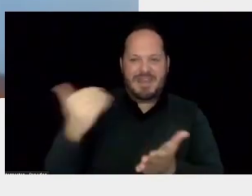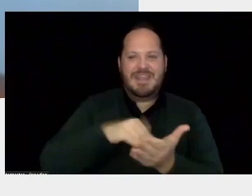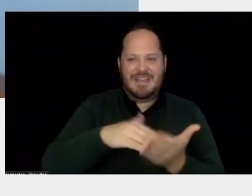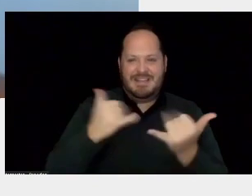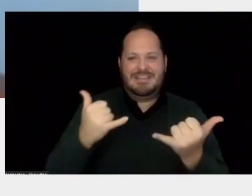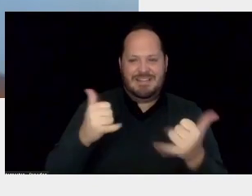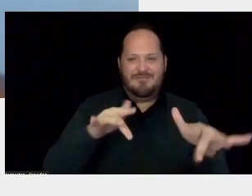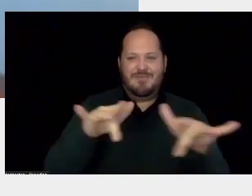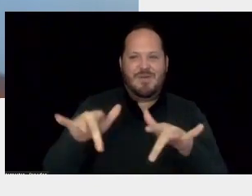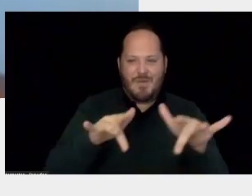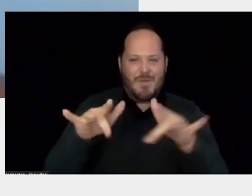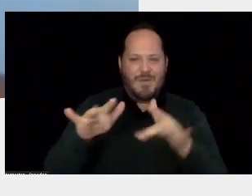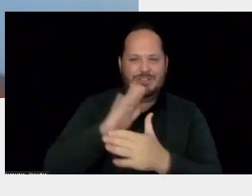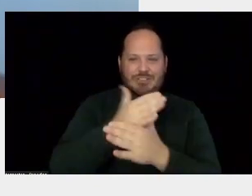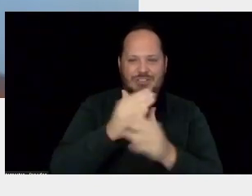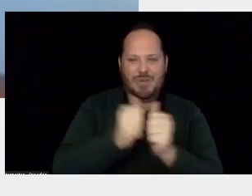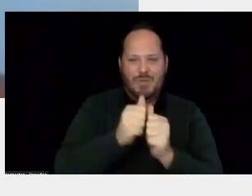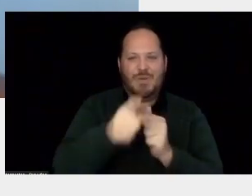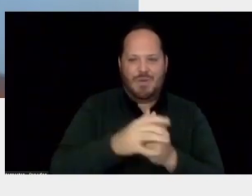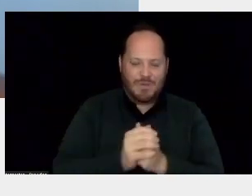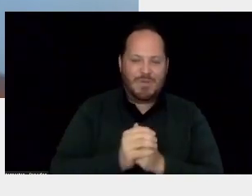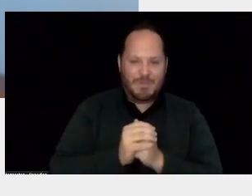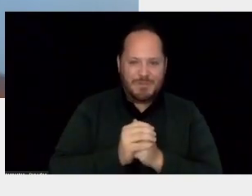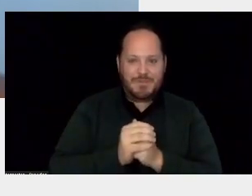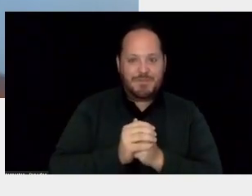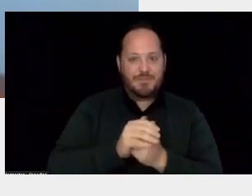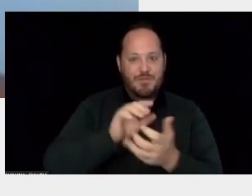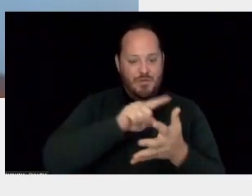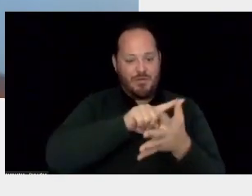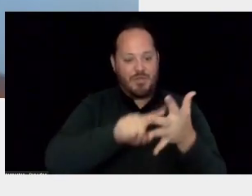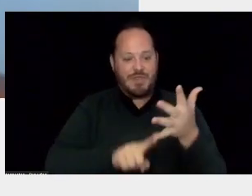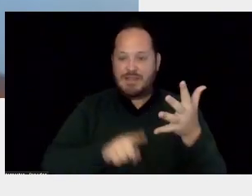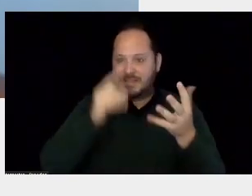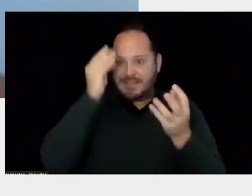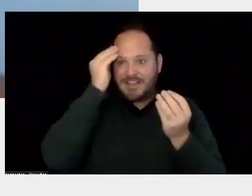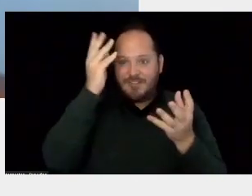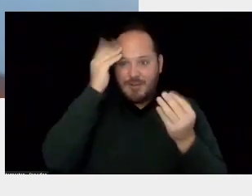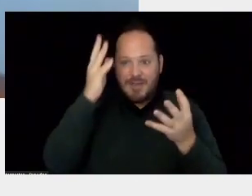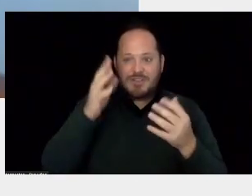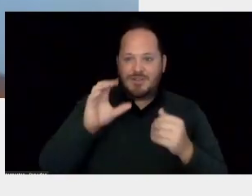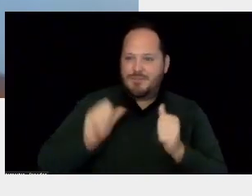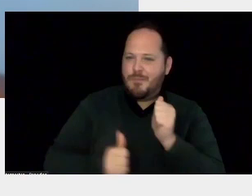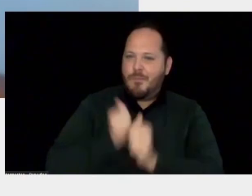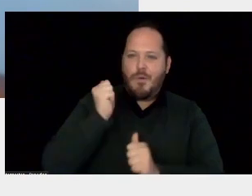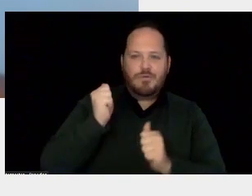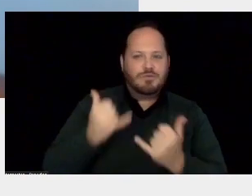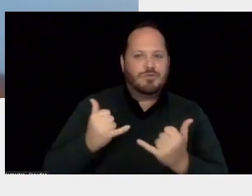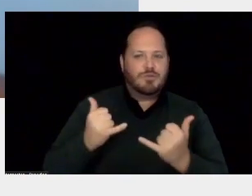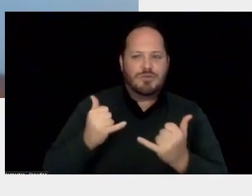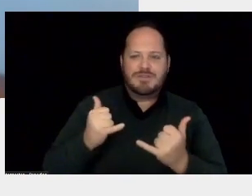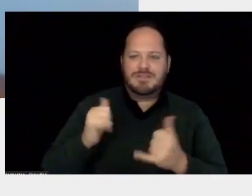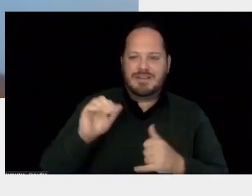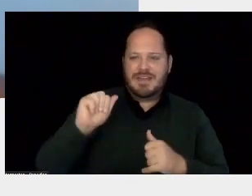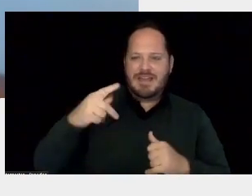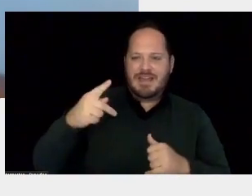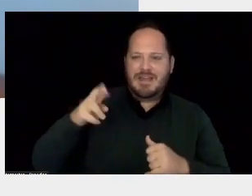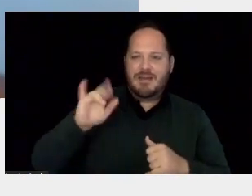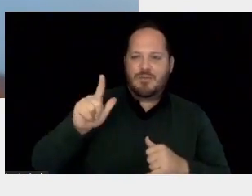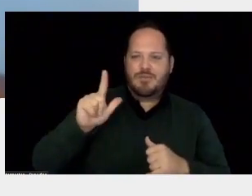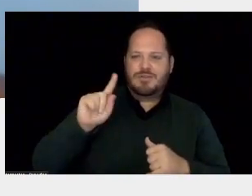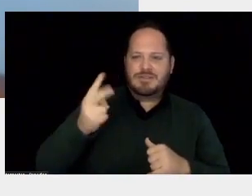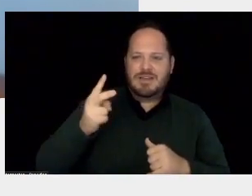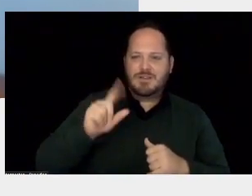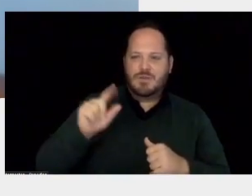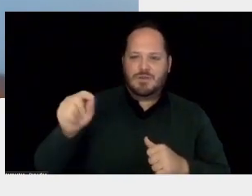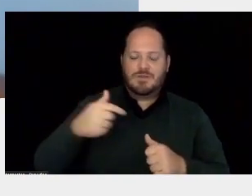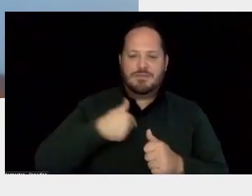with you. So, all the information you will hear is current as of April 2nd, 2020. I'm Dr. Leslie Phillips, Senior Director